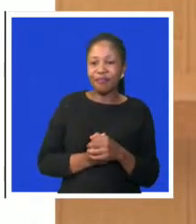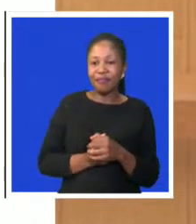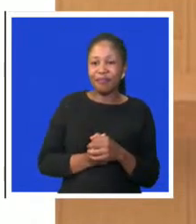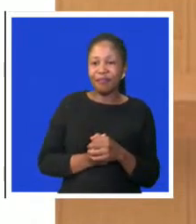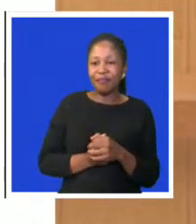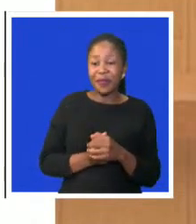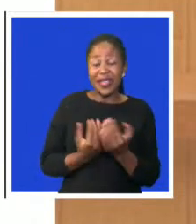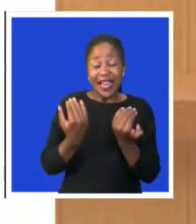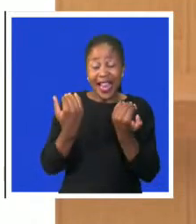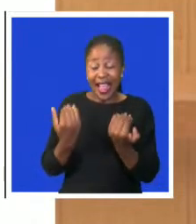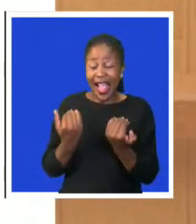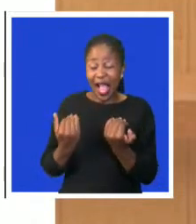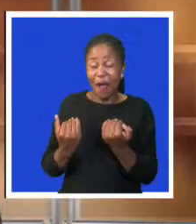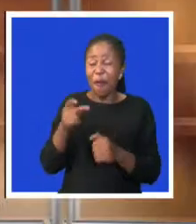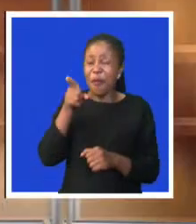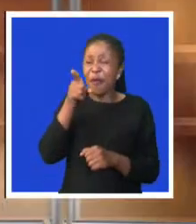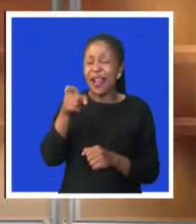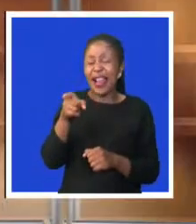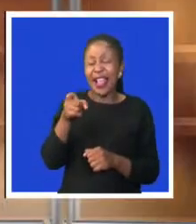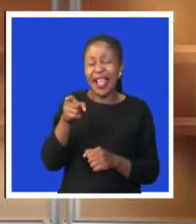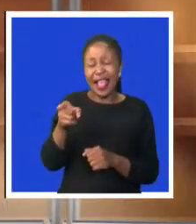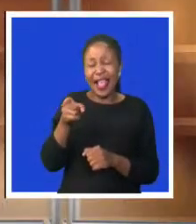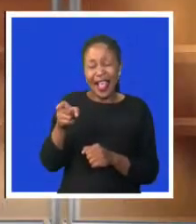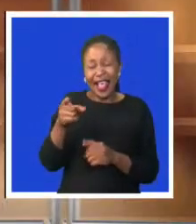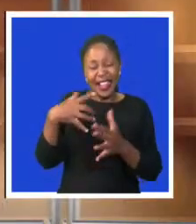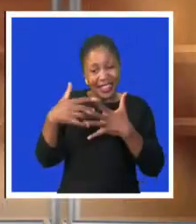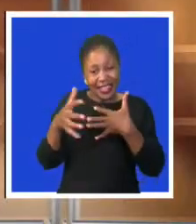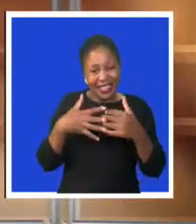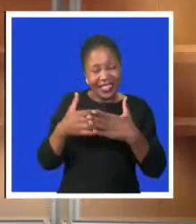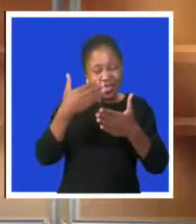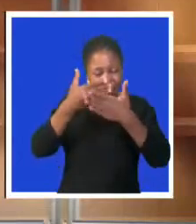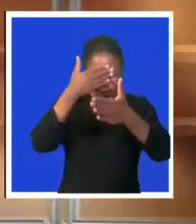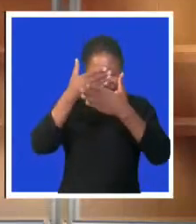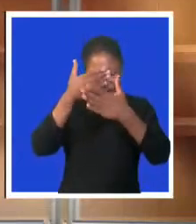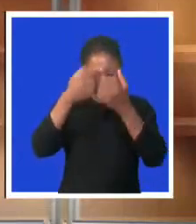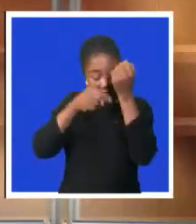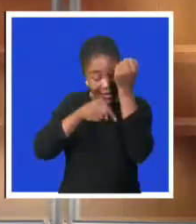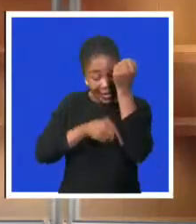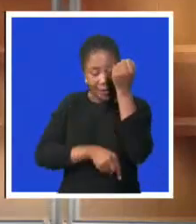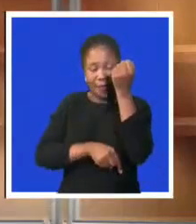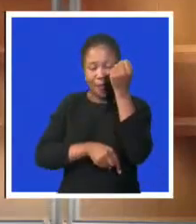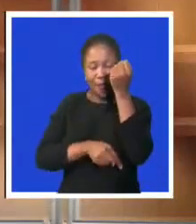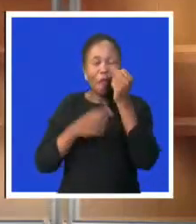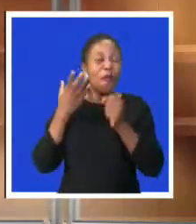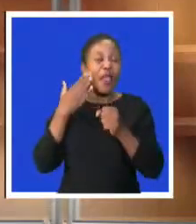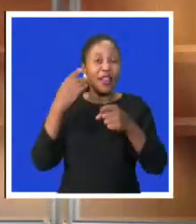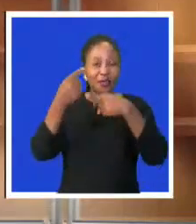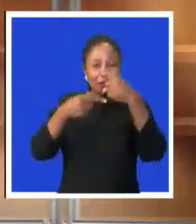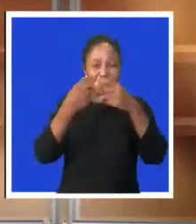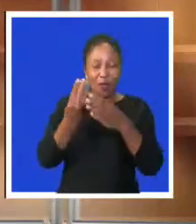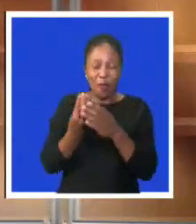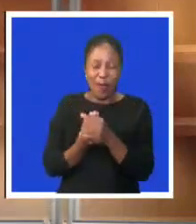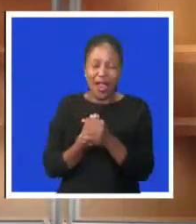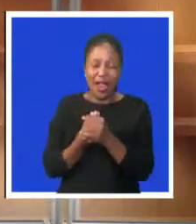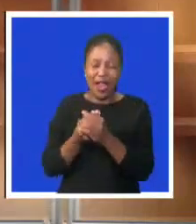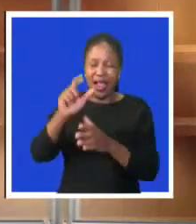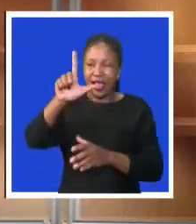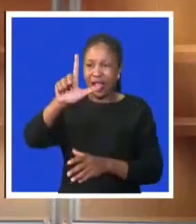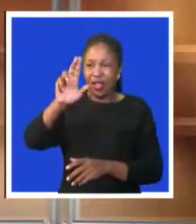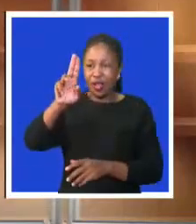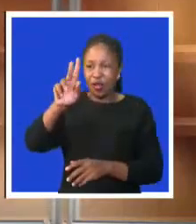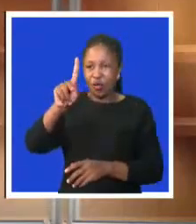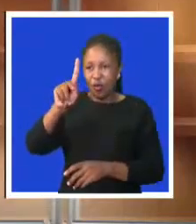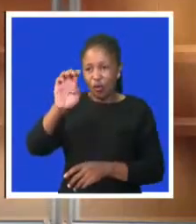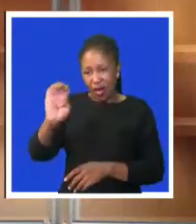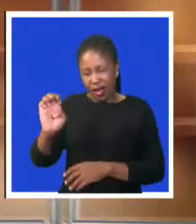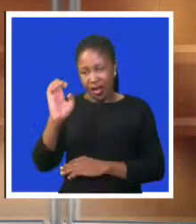come across this as we explore the Gospel of Luke. Moving on, dear Lena, let